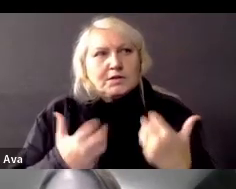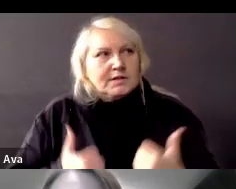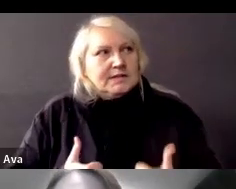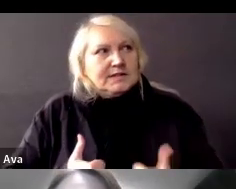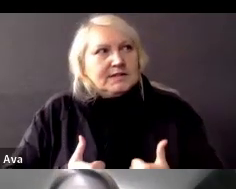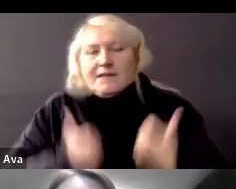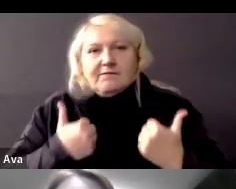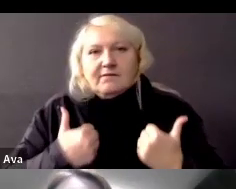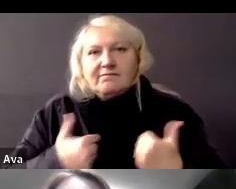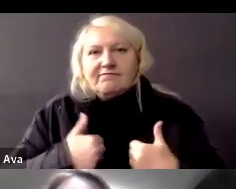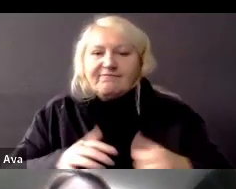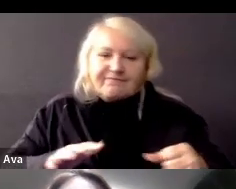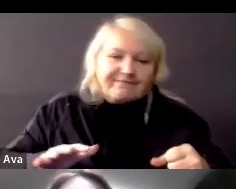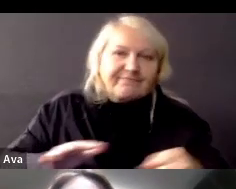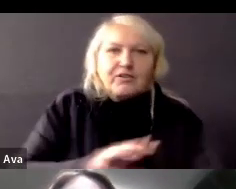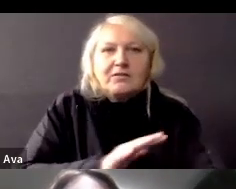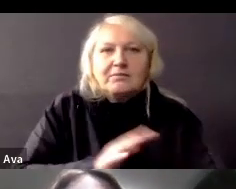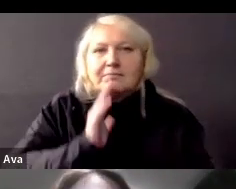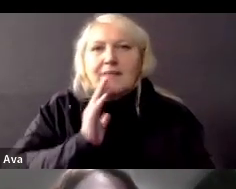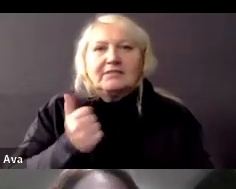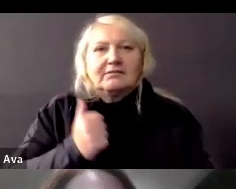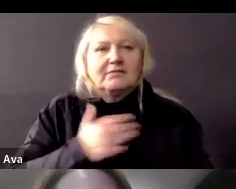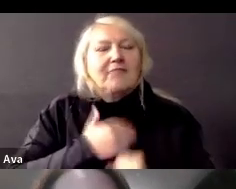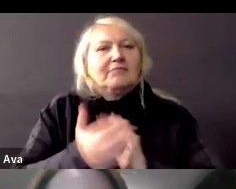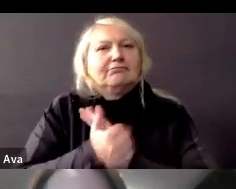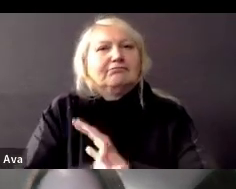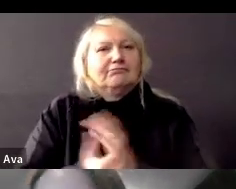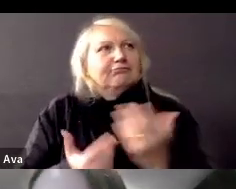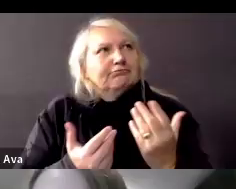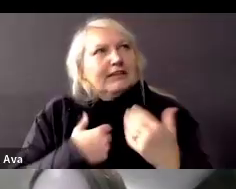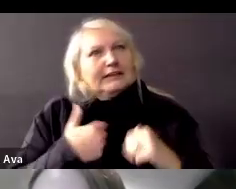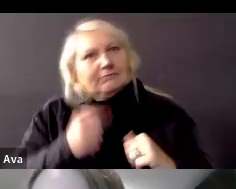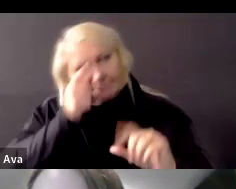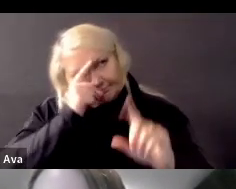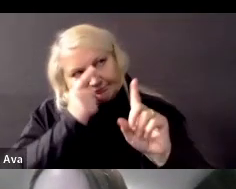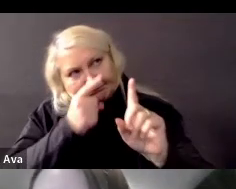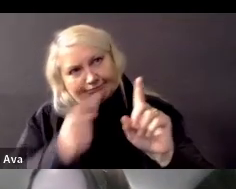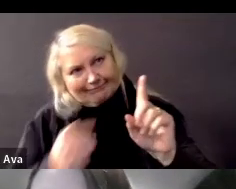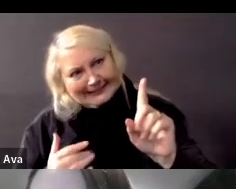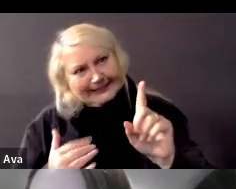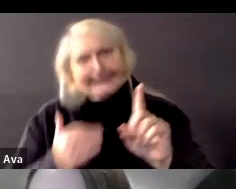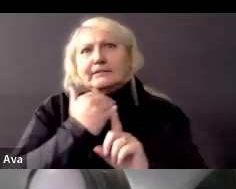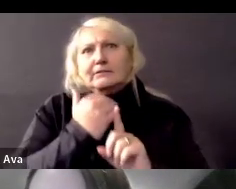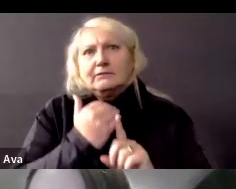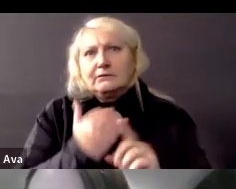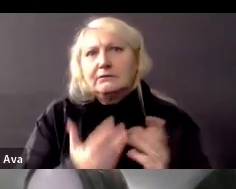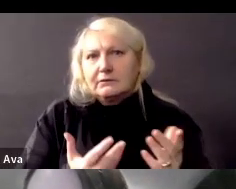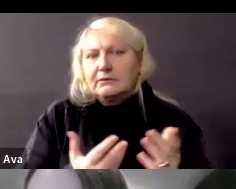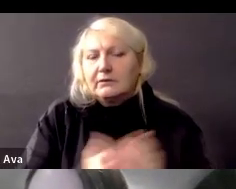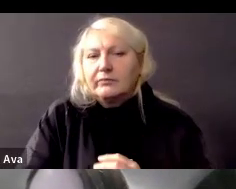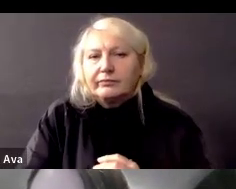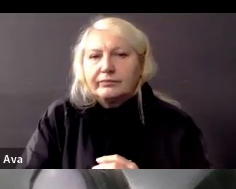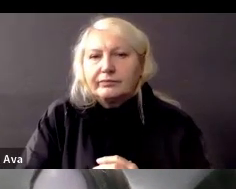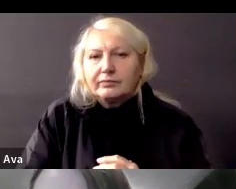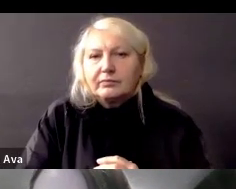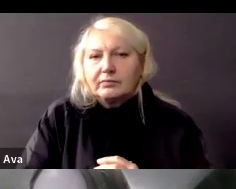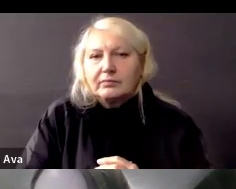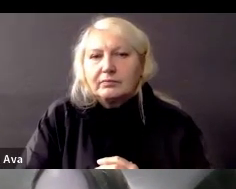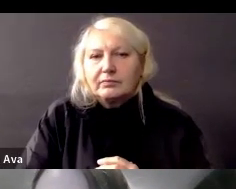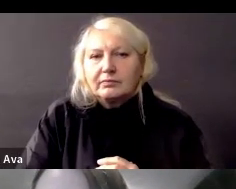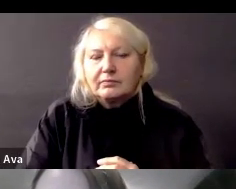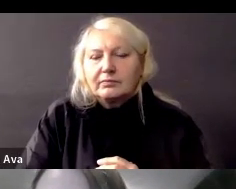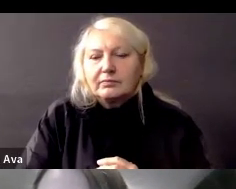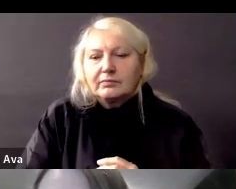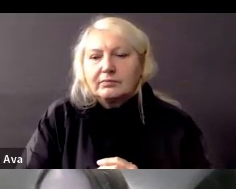and fullest of my ability. I volunteer with various